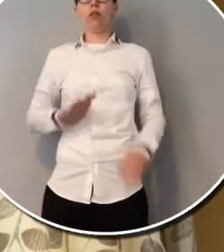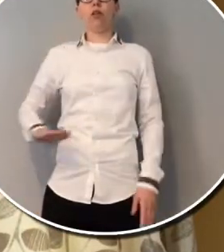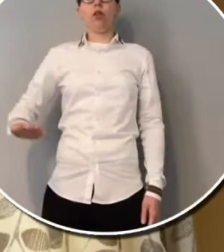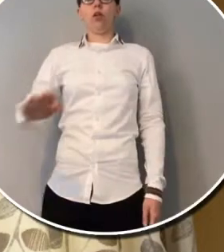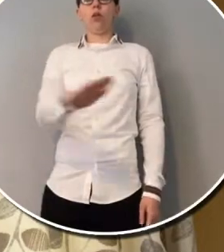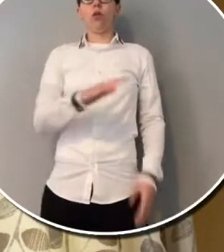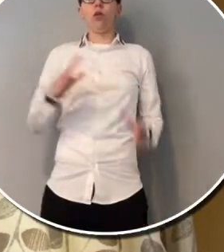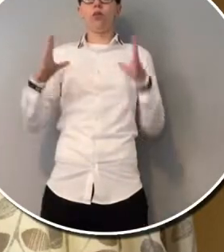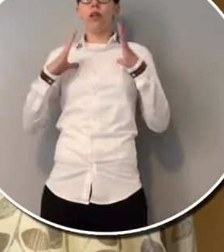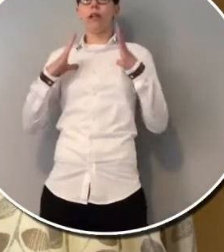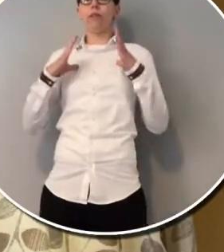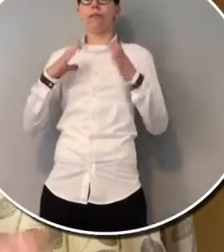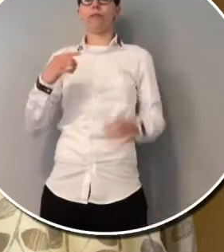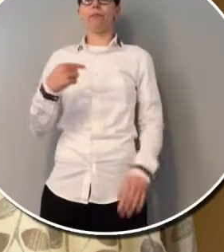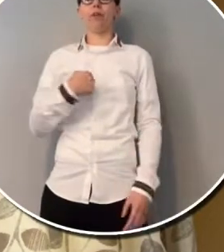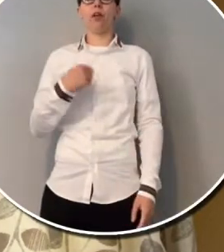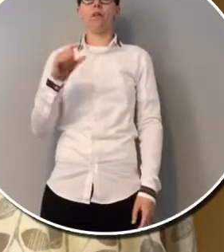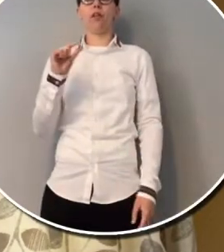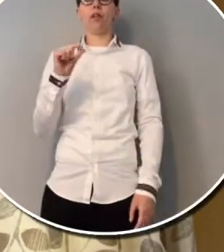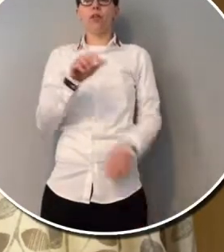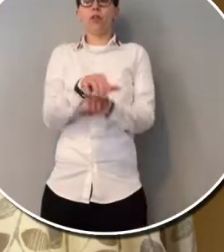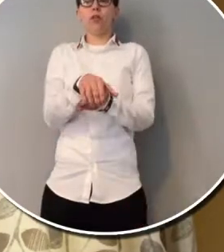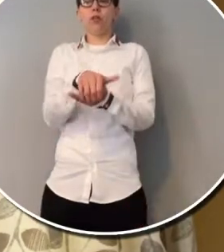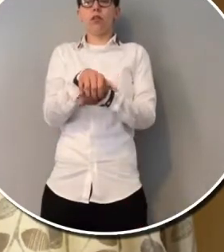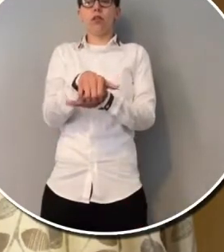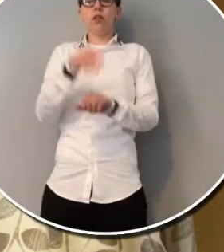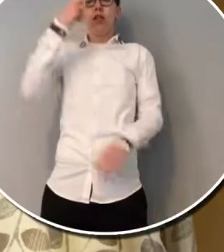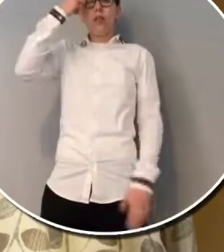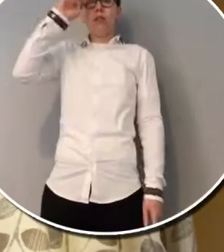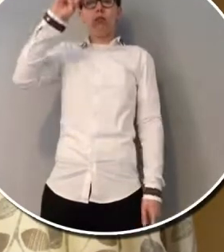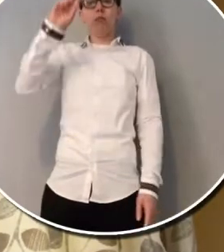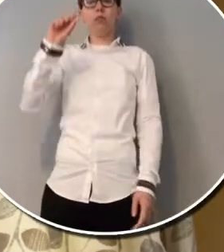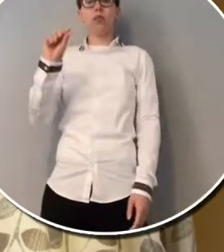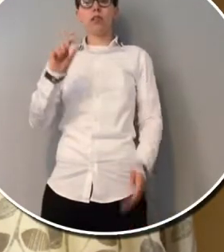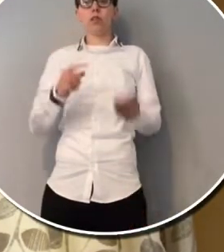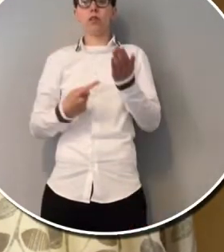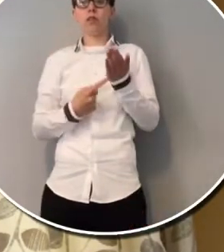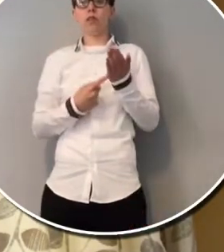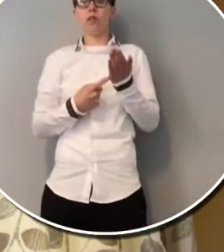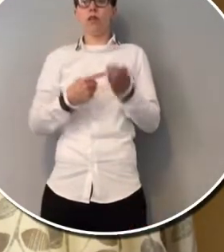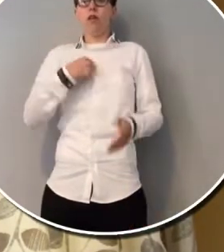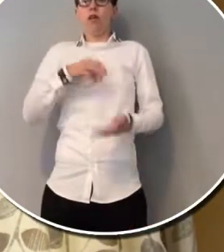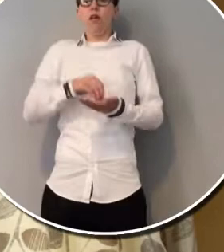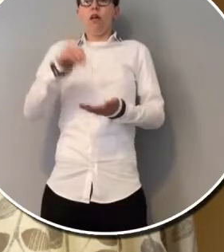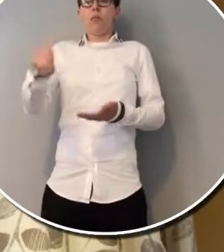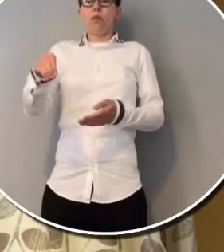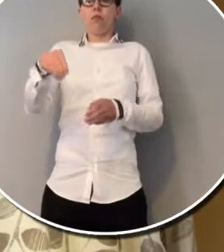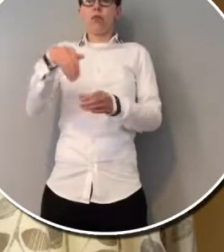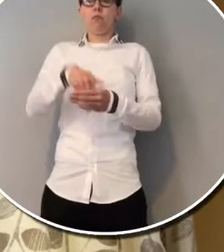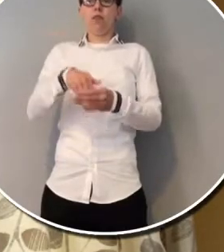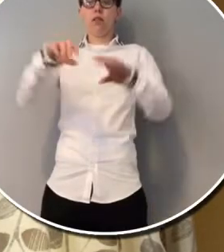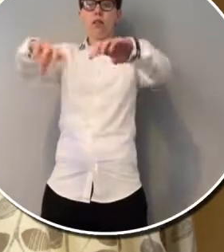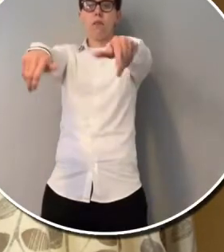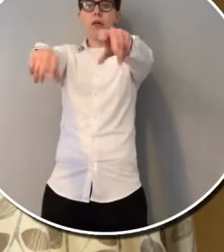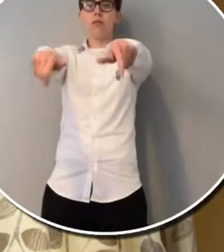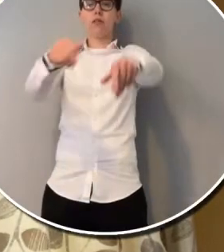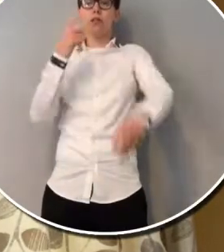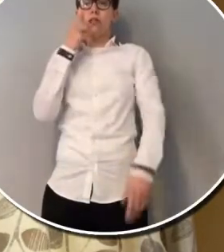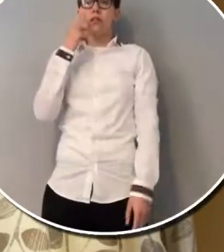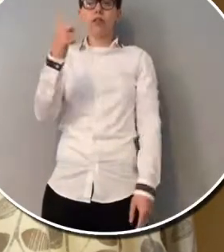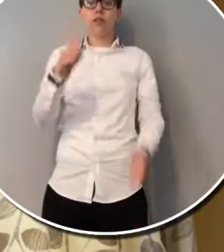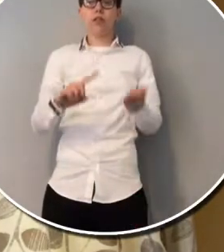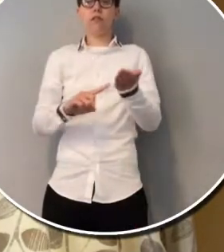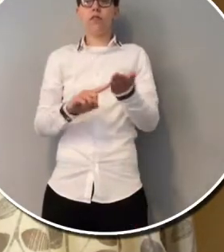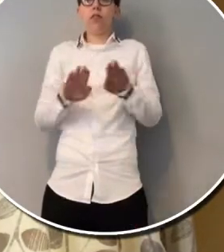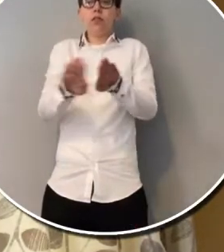know what he did? He drank up all the water and ate up all the soap. And now